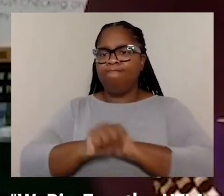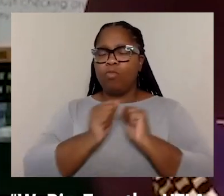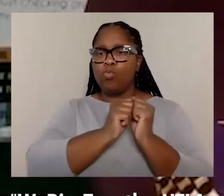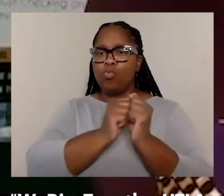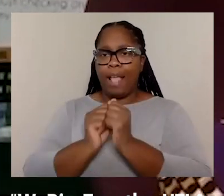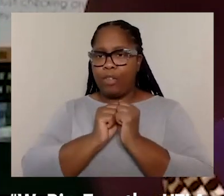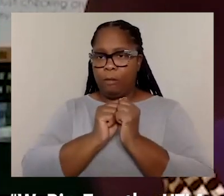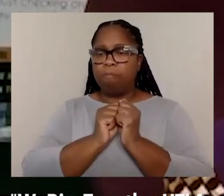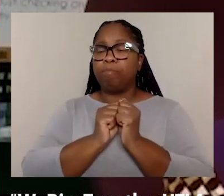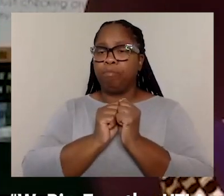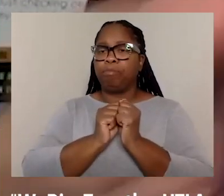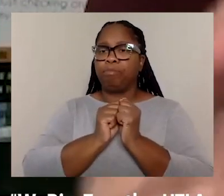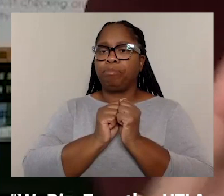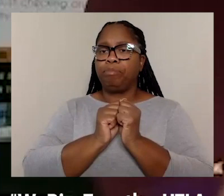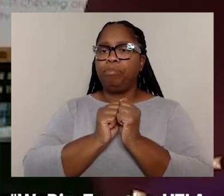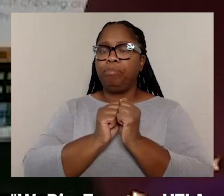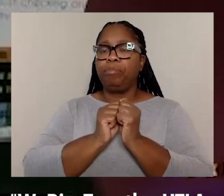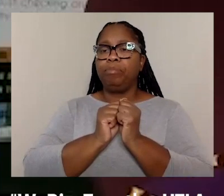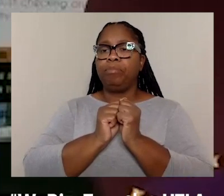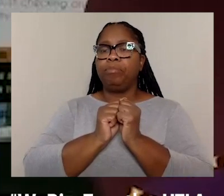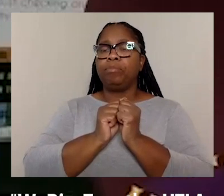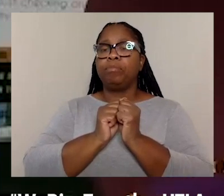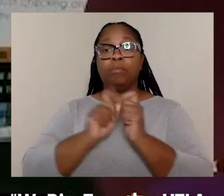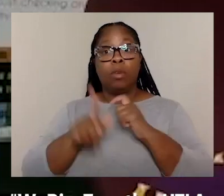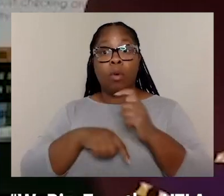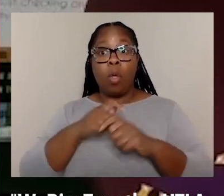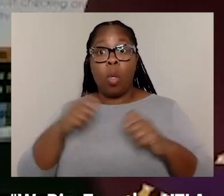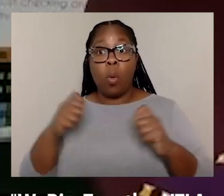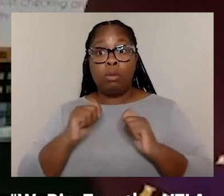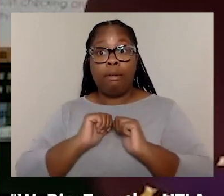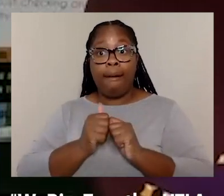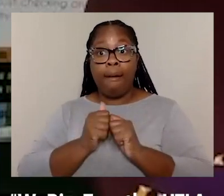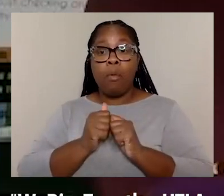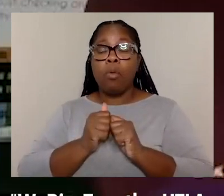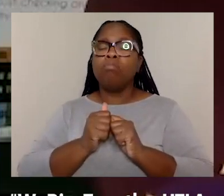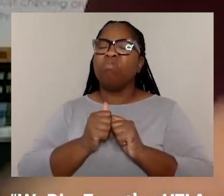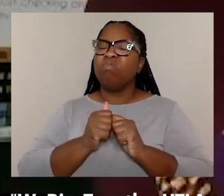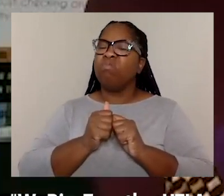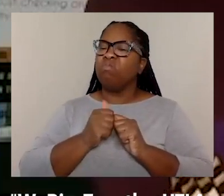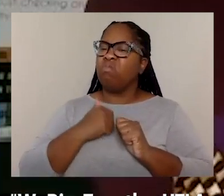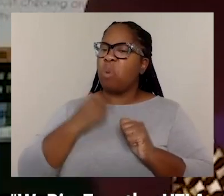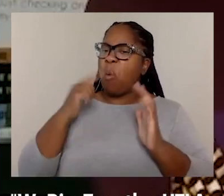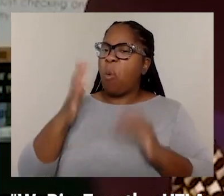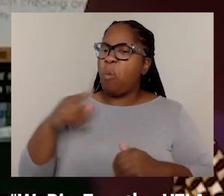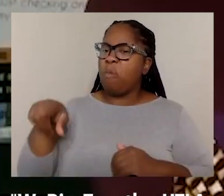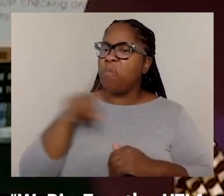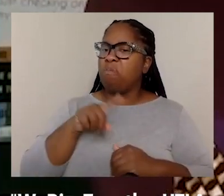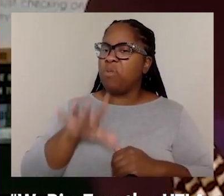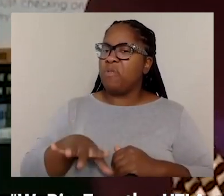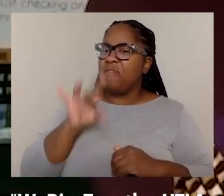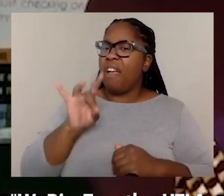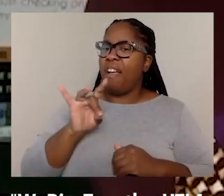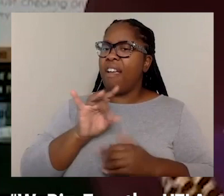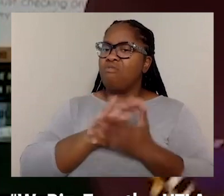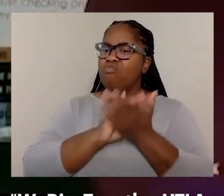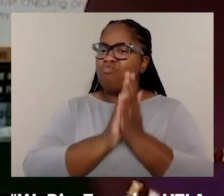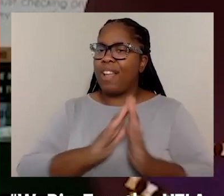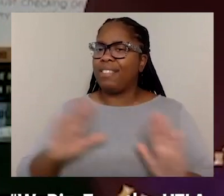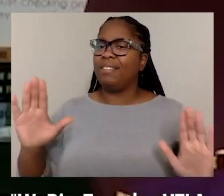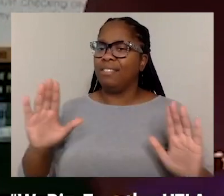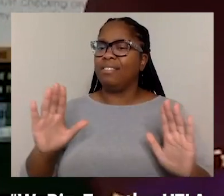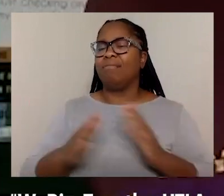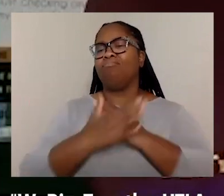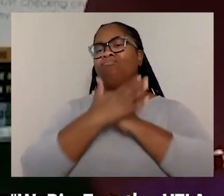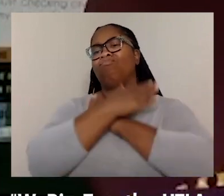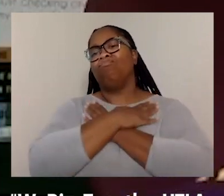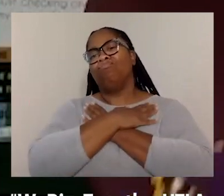I'll close by saying I'm hoping you find rest and peace this weekend. Let's